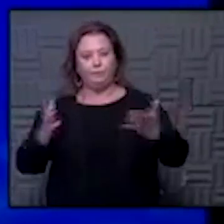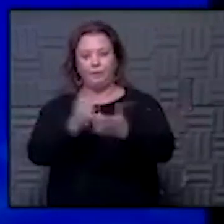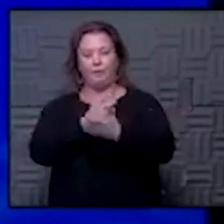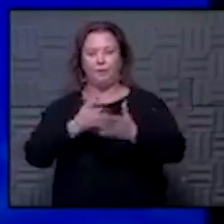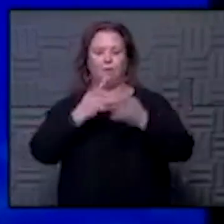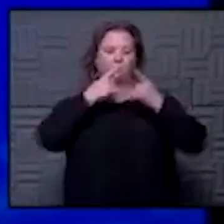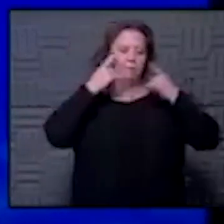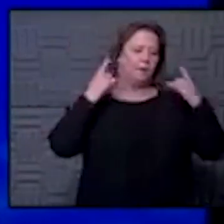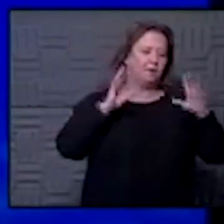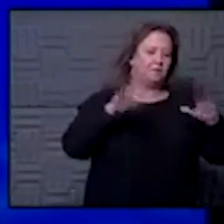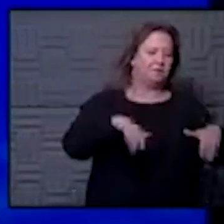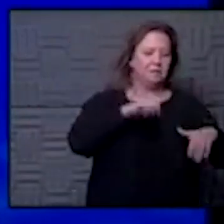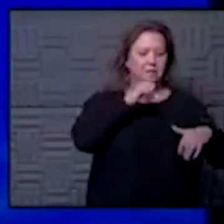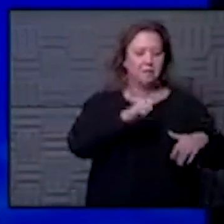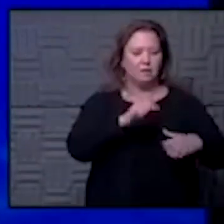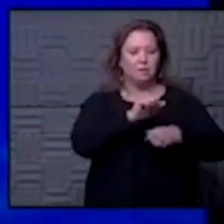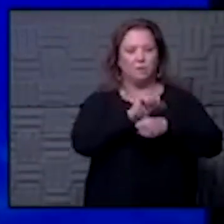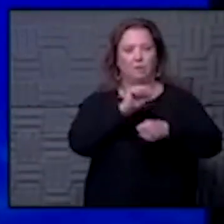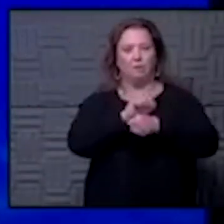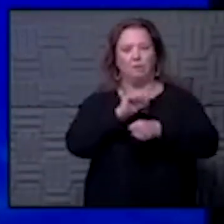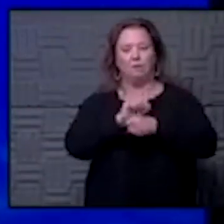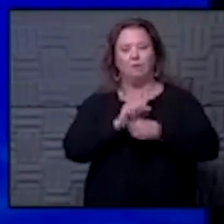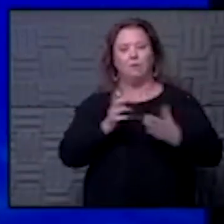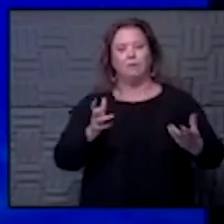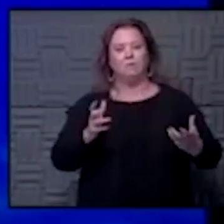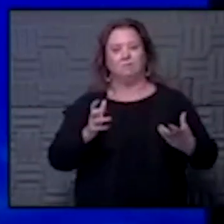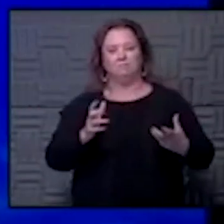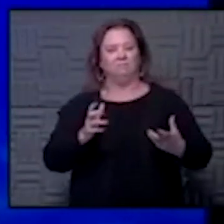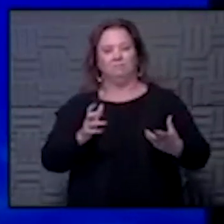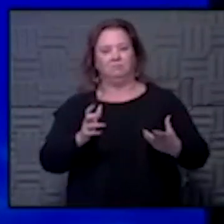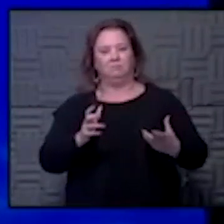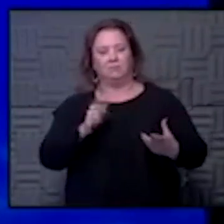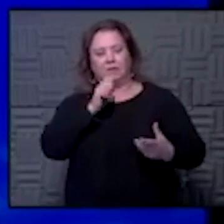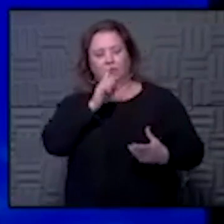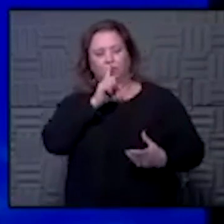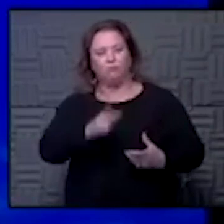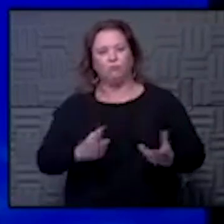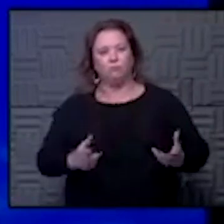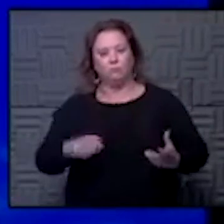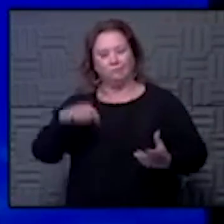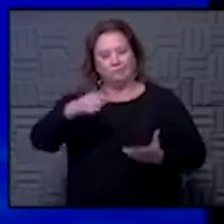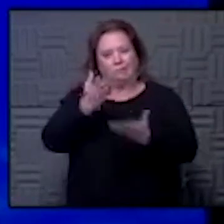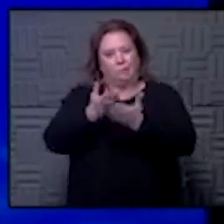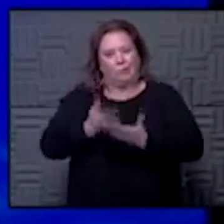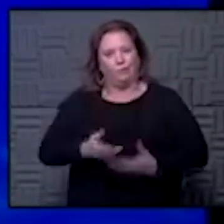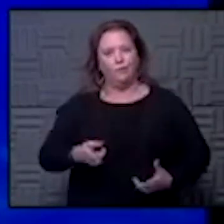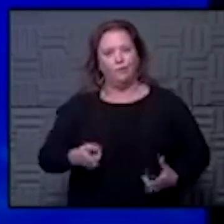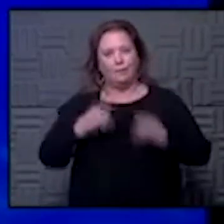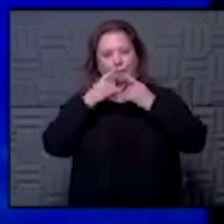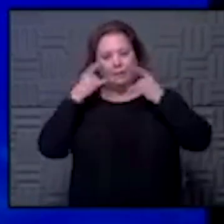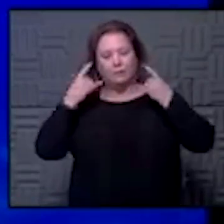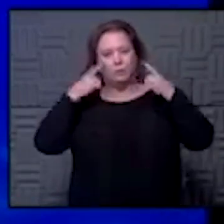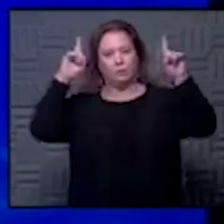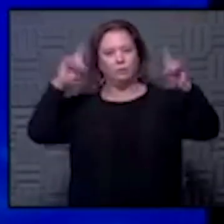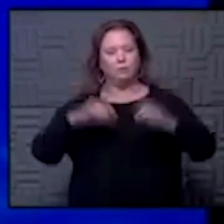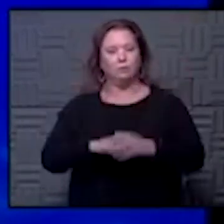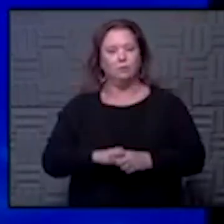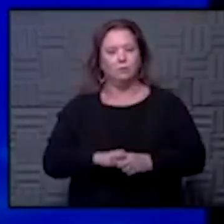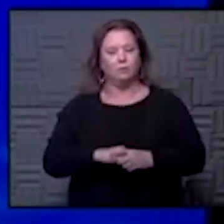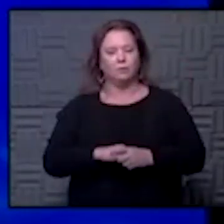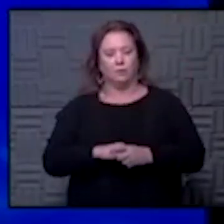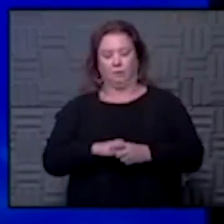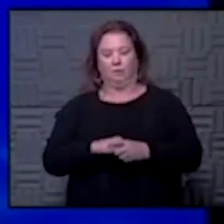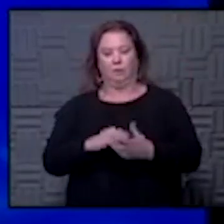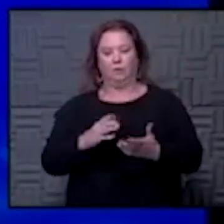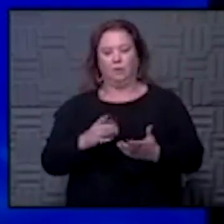don't work or it's a conspiracy, that's just baloney. The proof is right here. And you just, at some point,